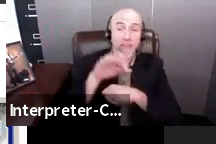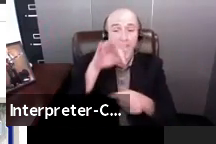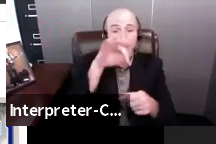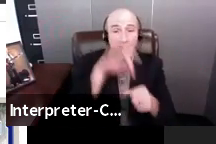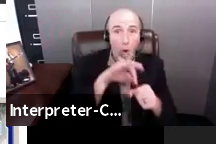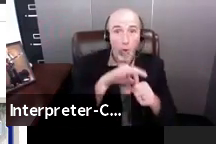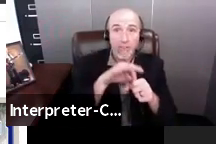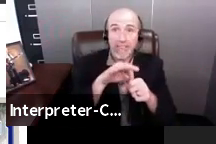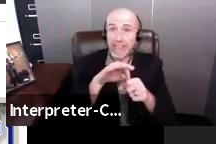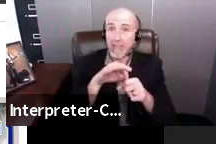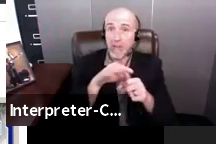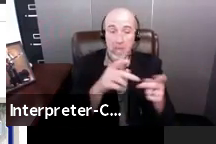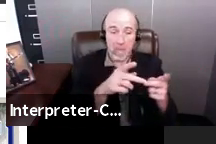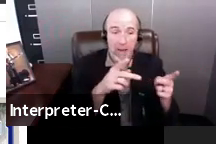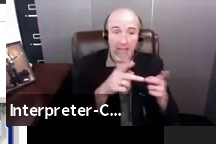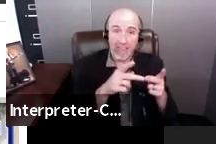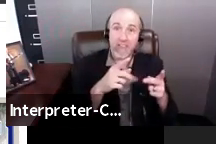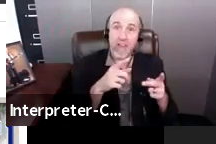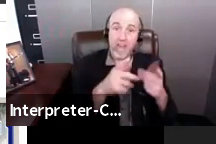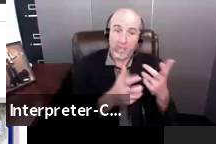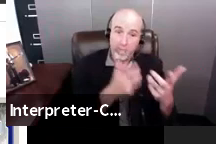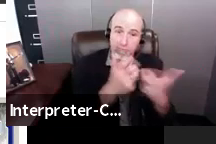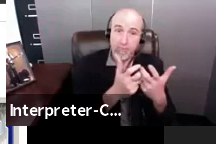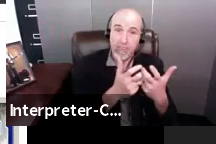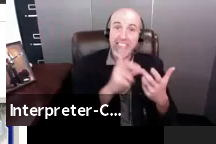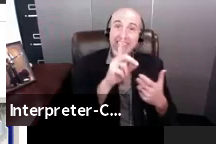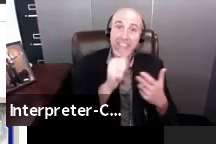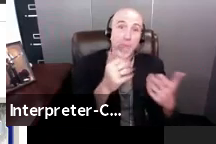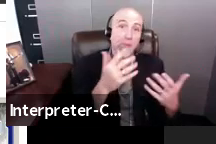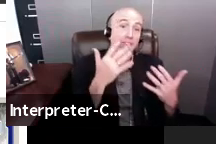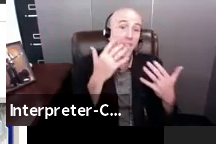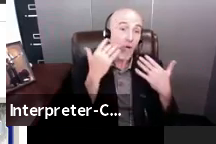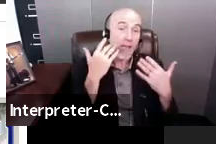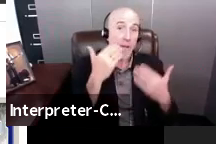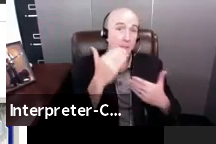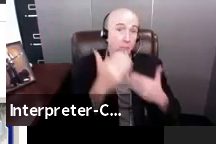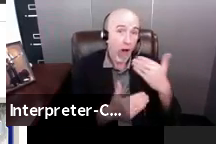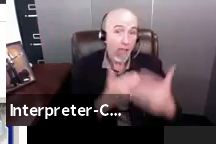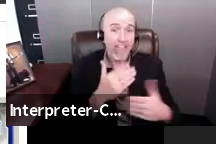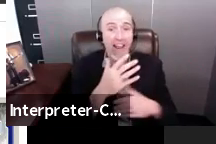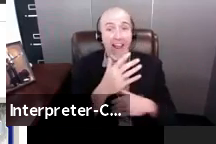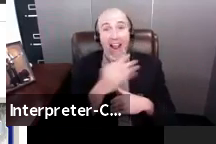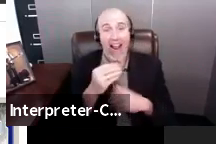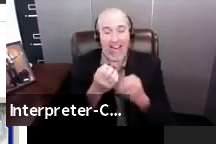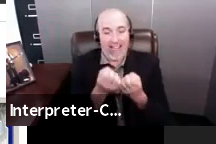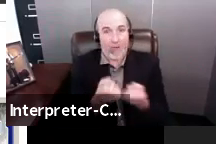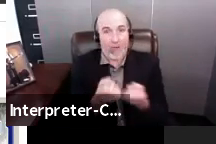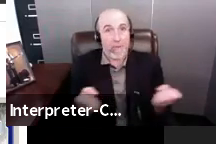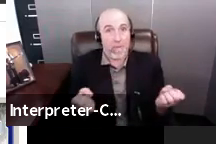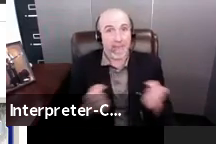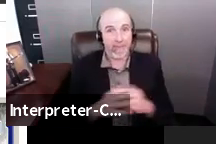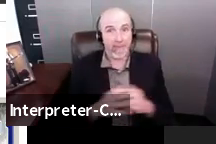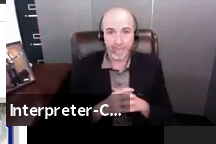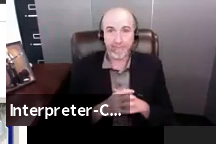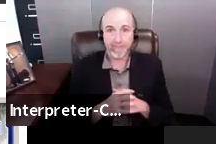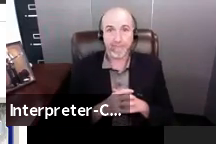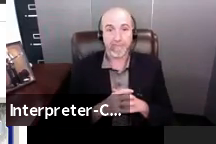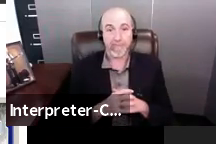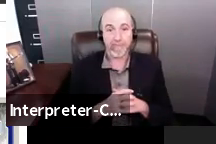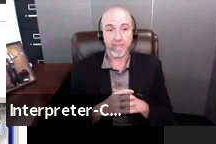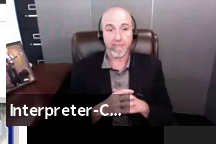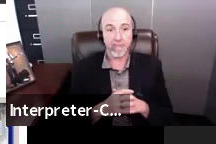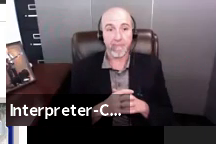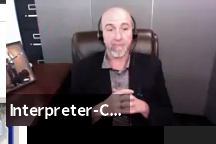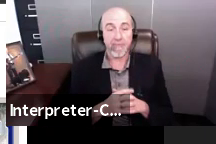polling place disability friendly processes and equipment,